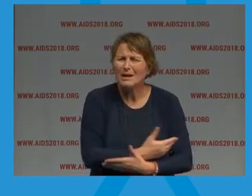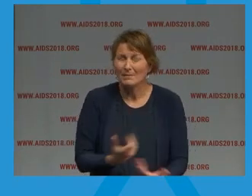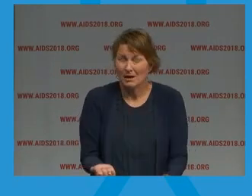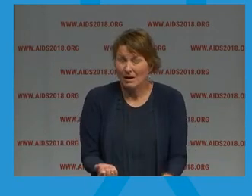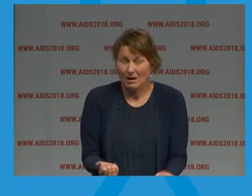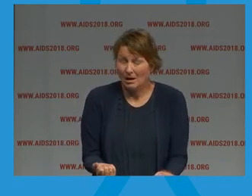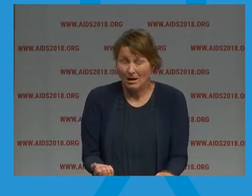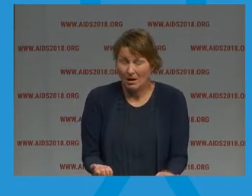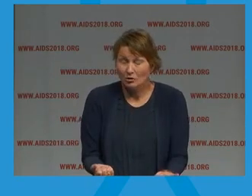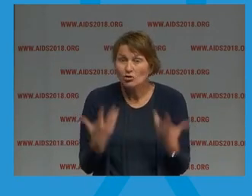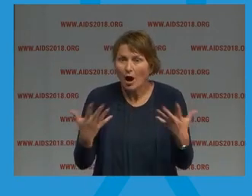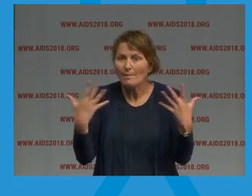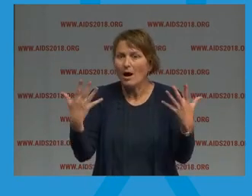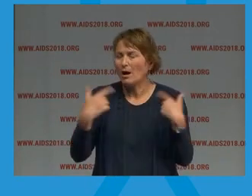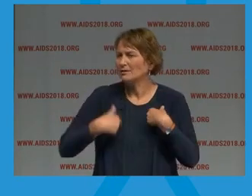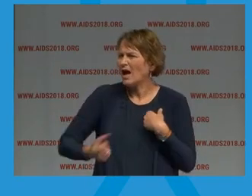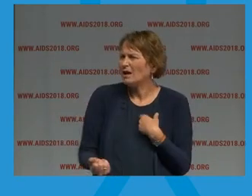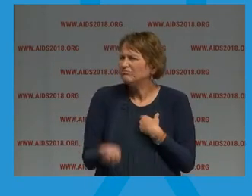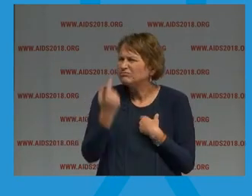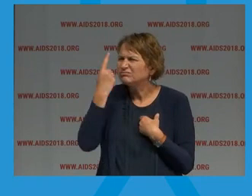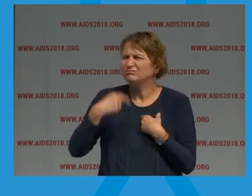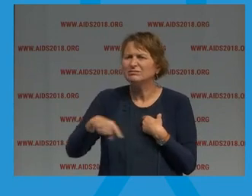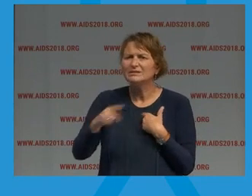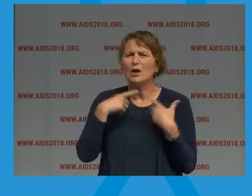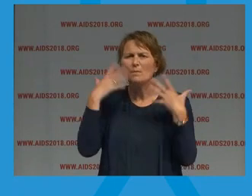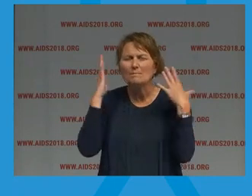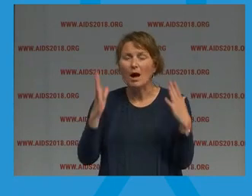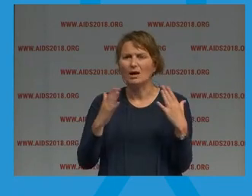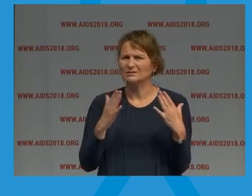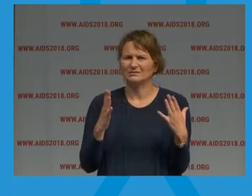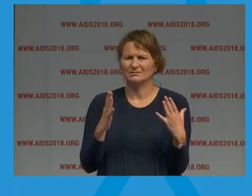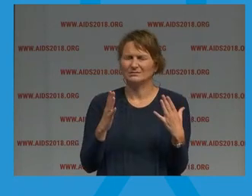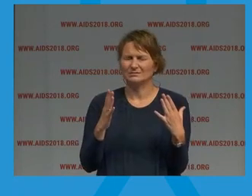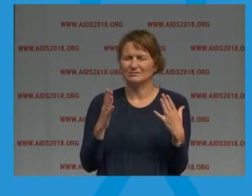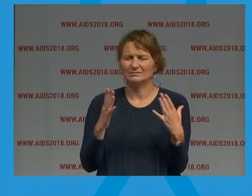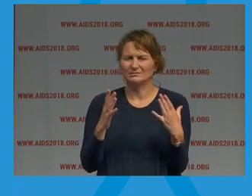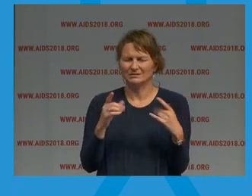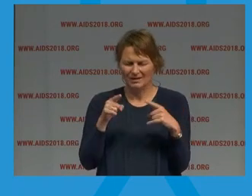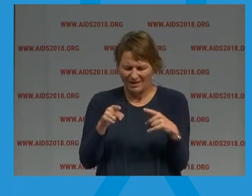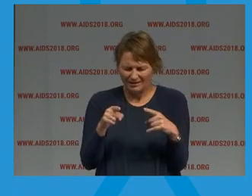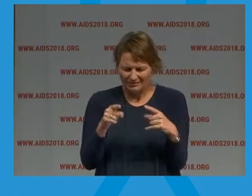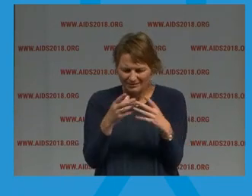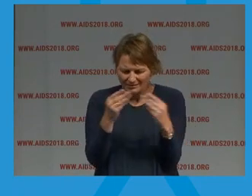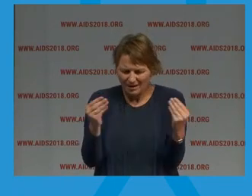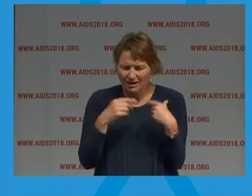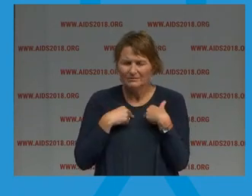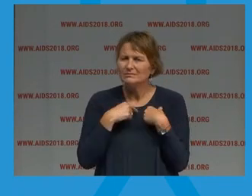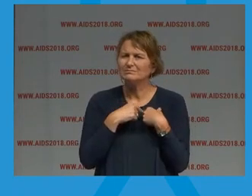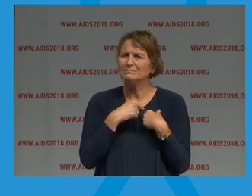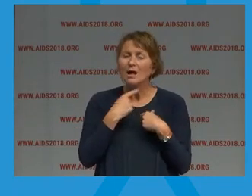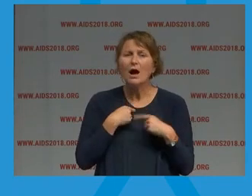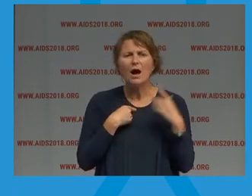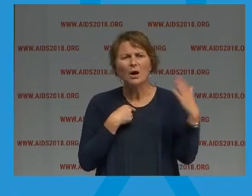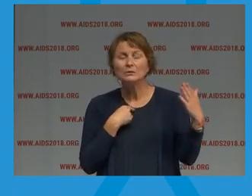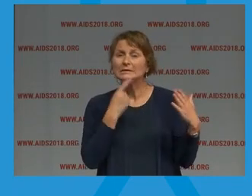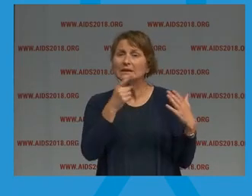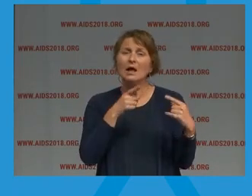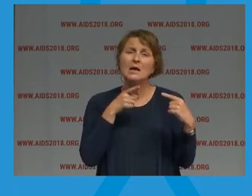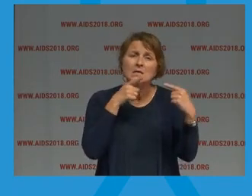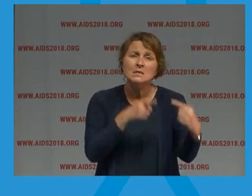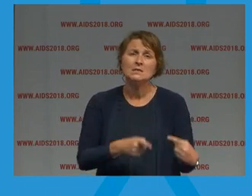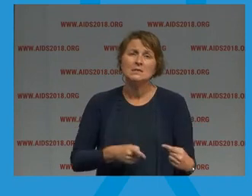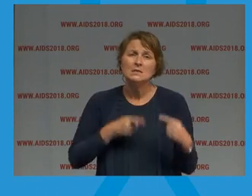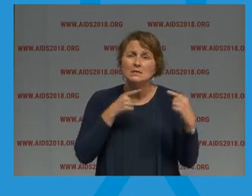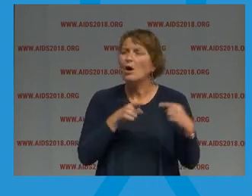this. So until we unbundle this, we constantly are putting the burden of doing something